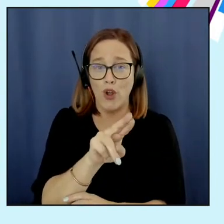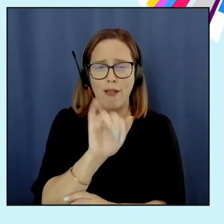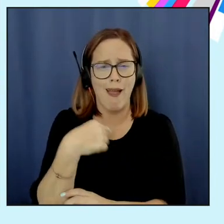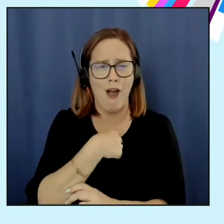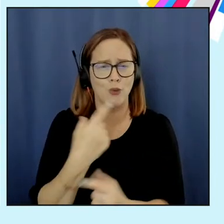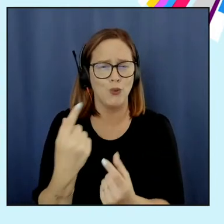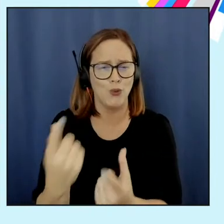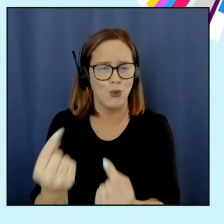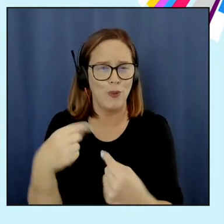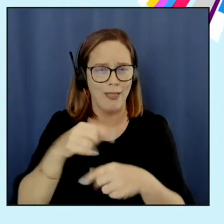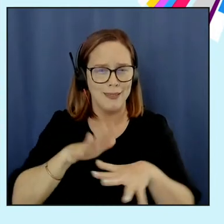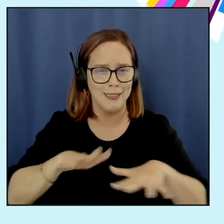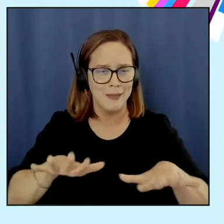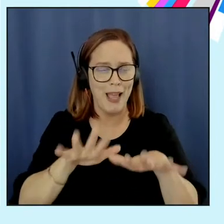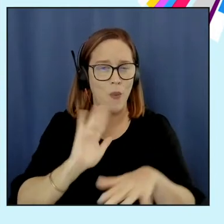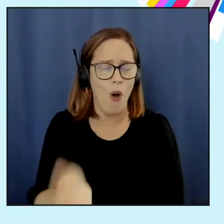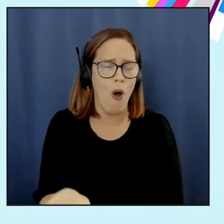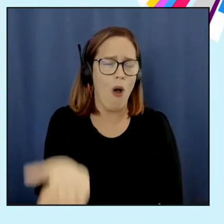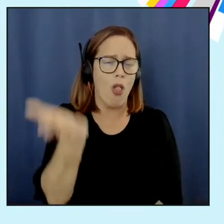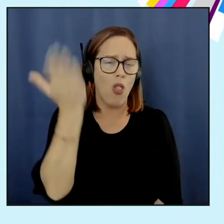the way back to Christopher Street.